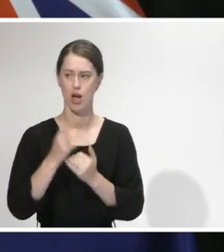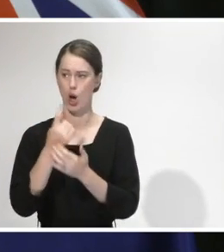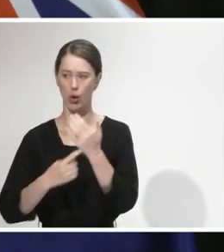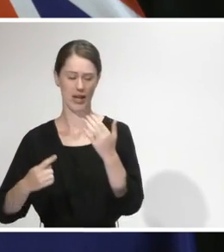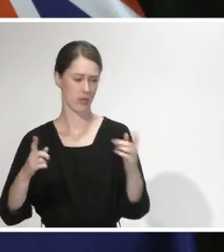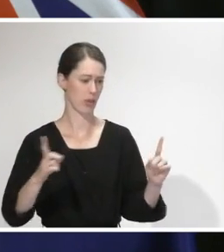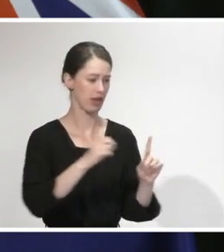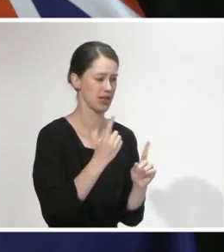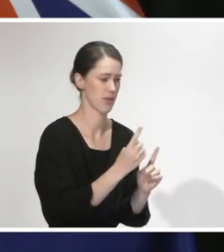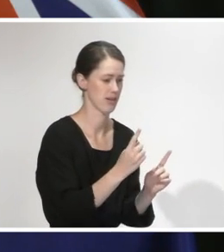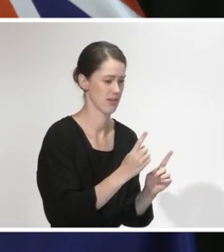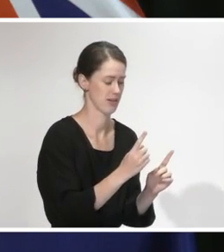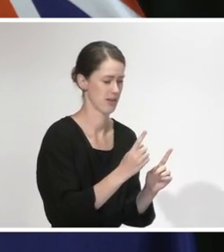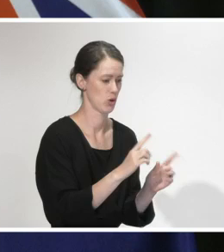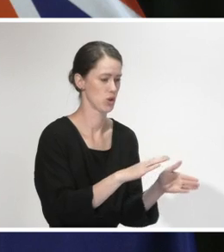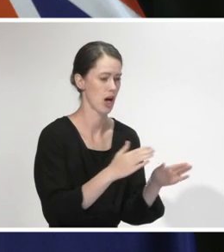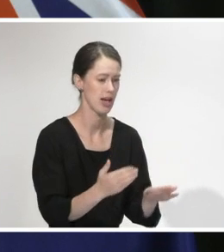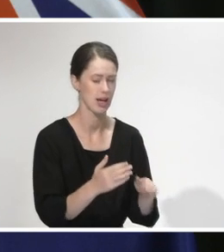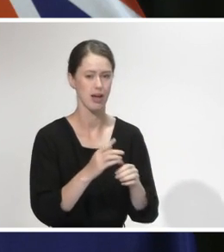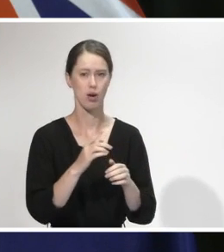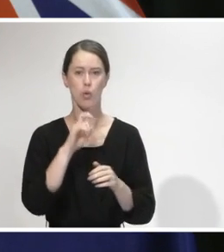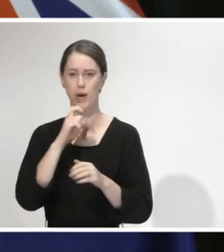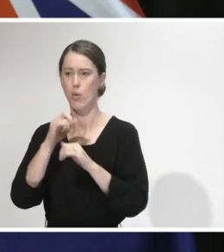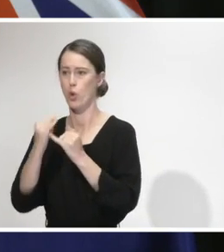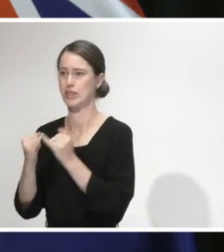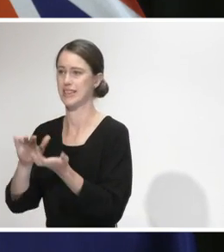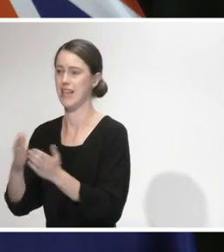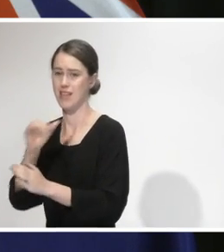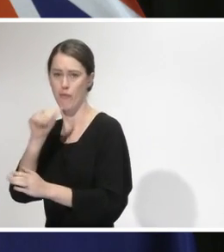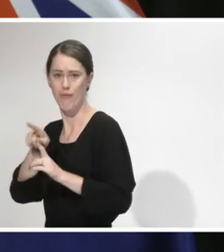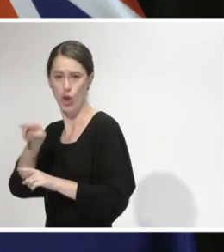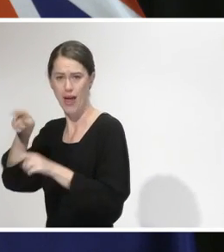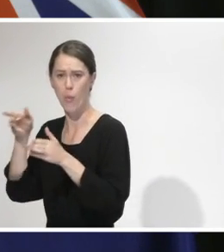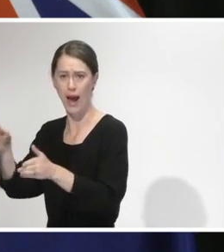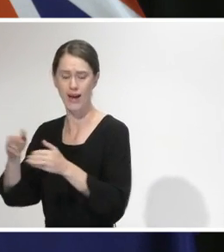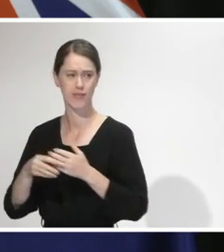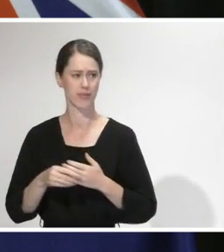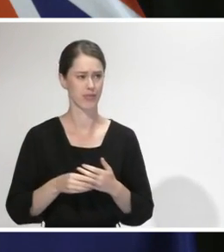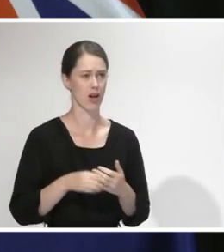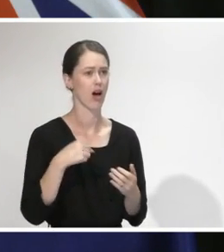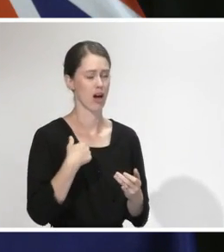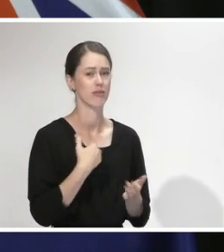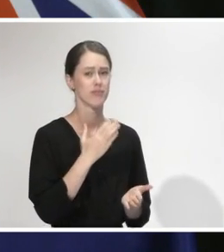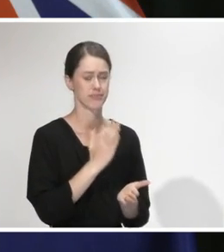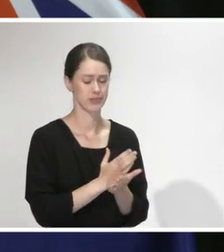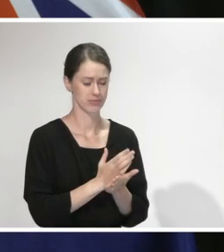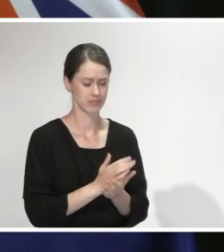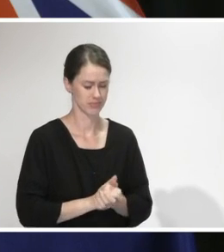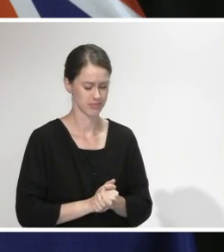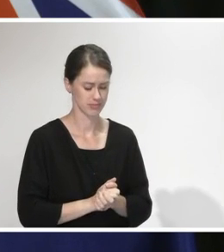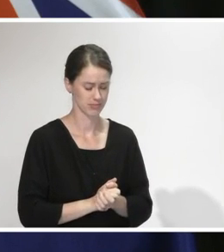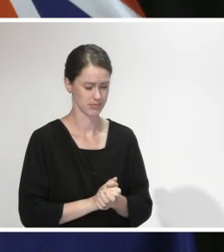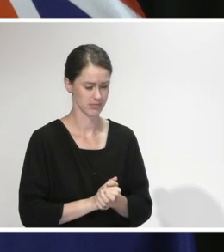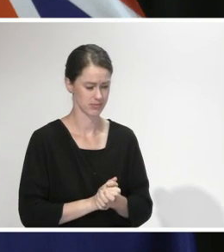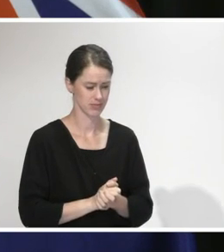the fact that we end up with many, many more cases and many, many more deaths. I really, I genuinely, for